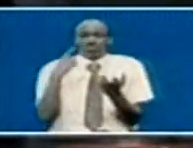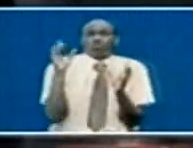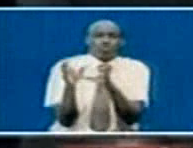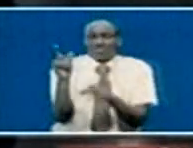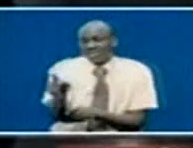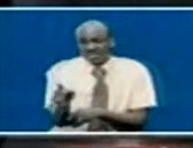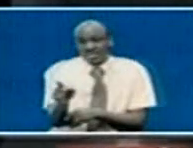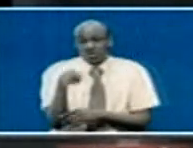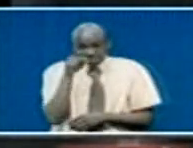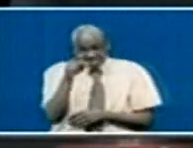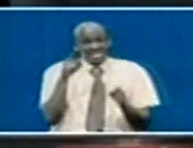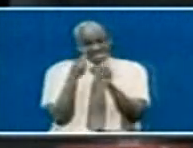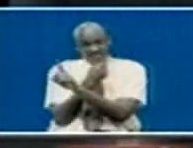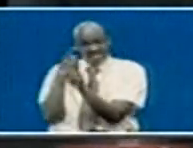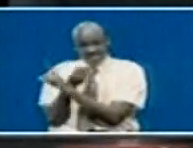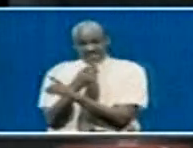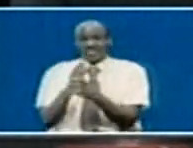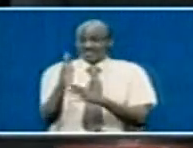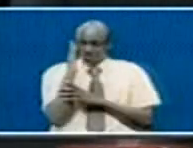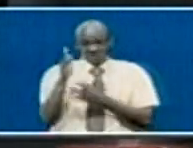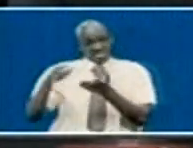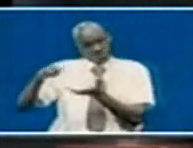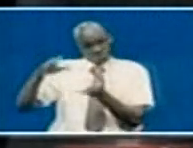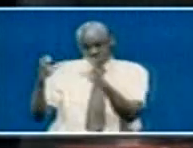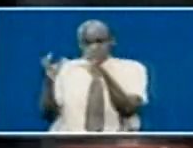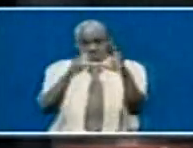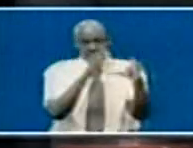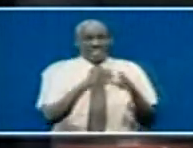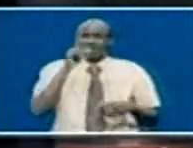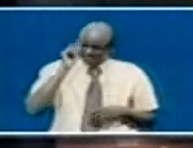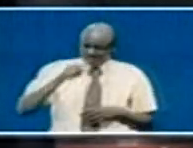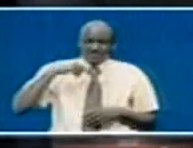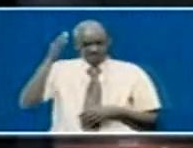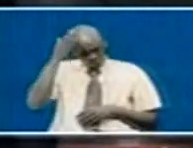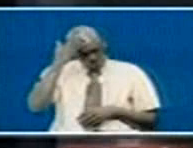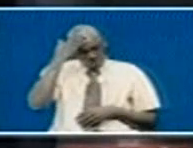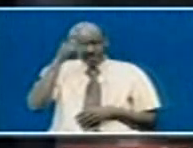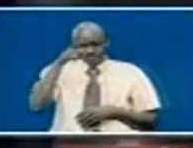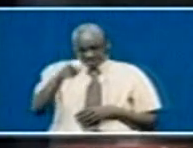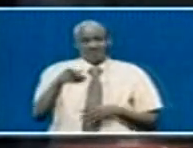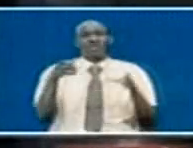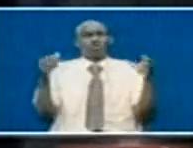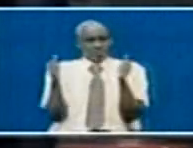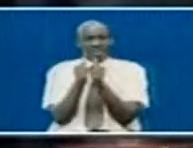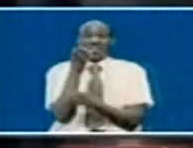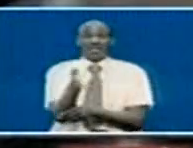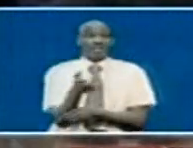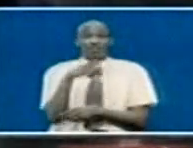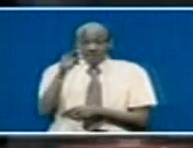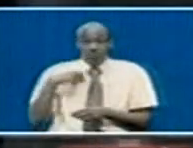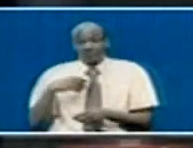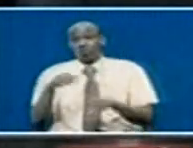the services, the different agencies, must know that they are just a piece in the puzzle. They're working for a